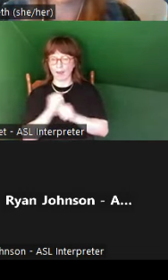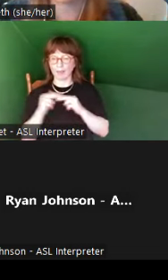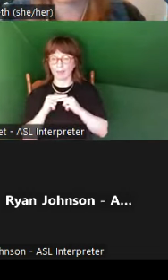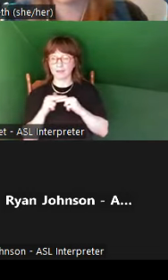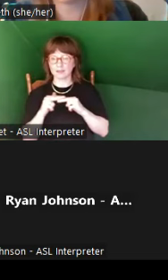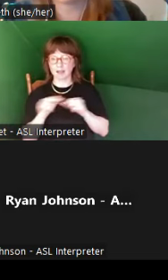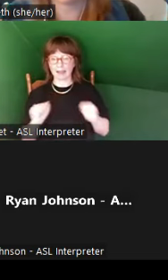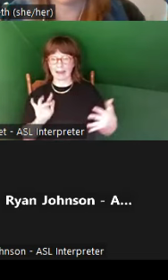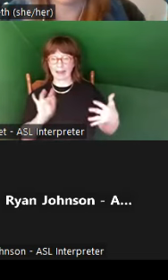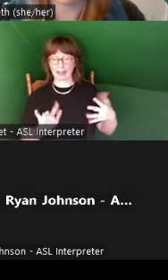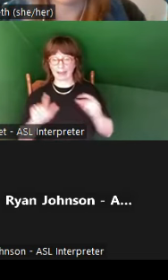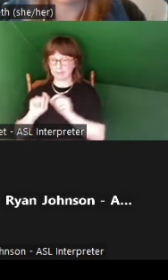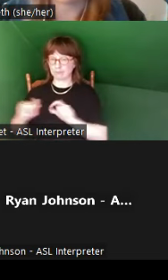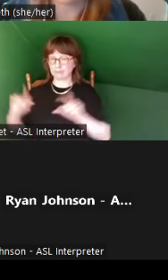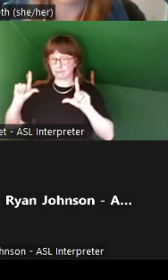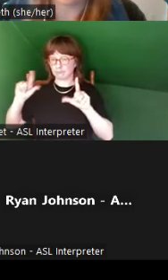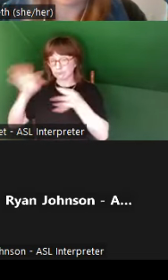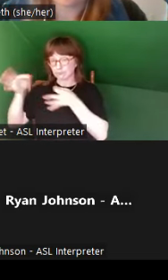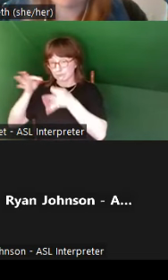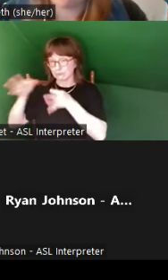learn more.